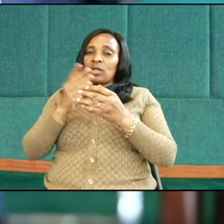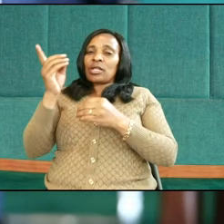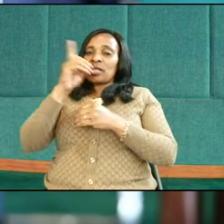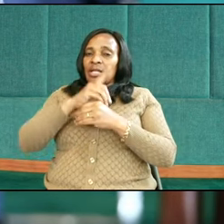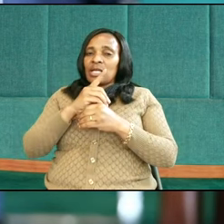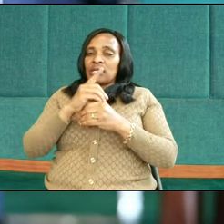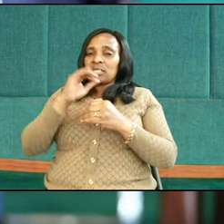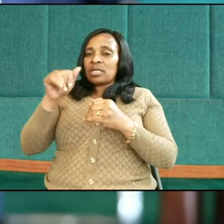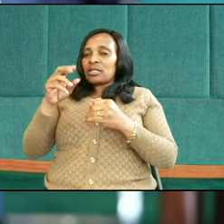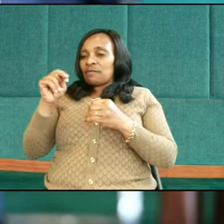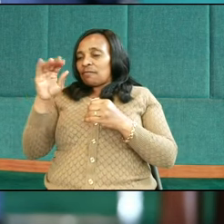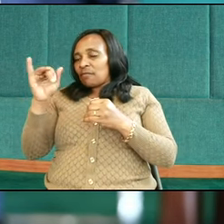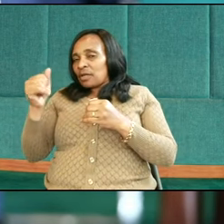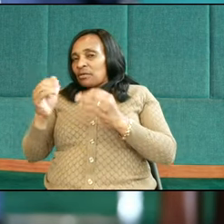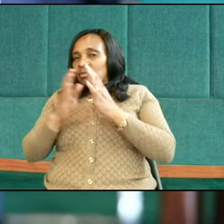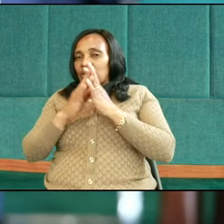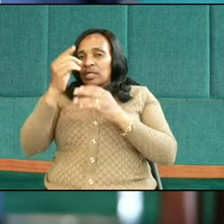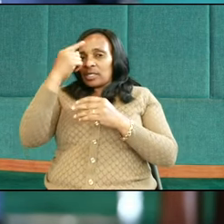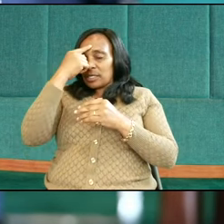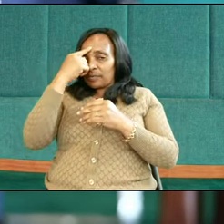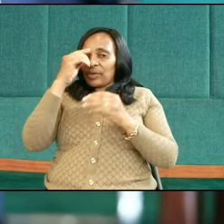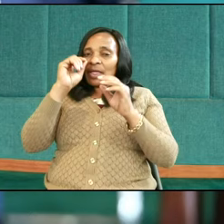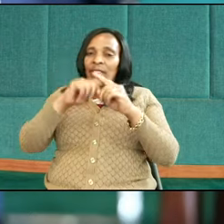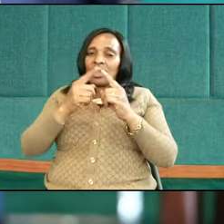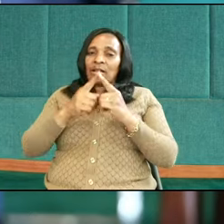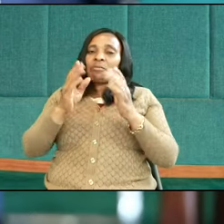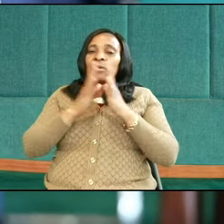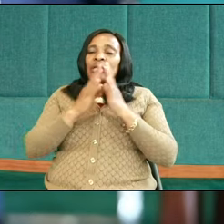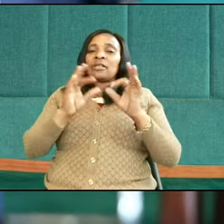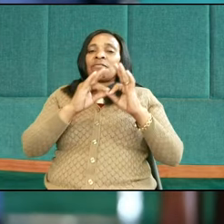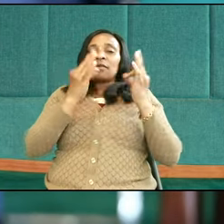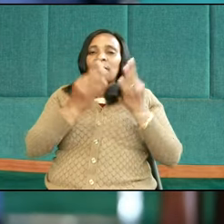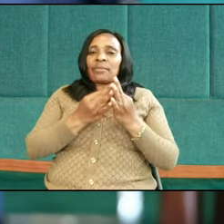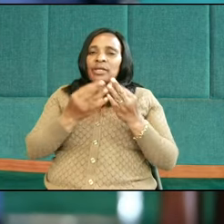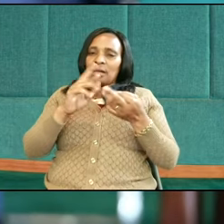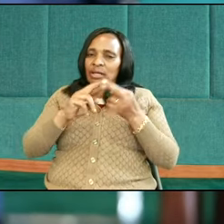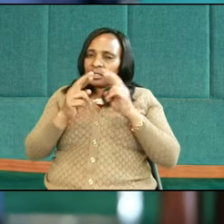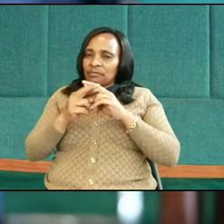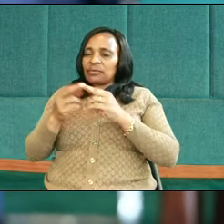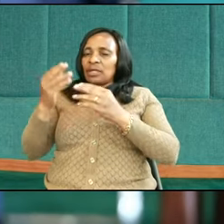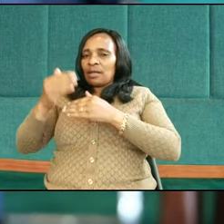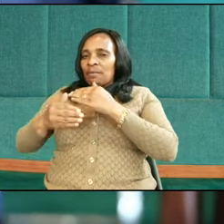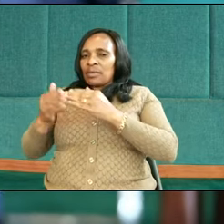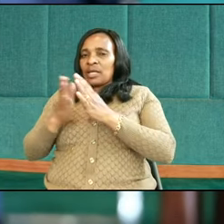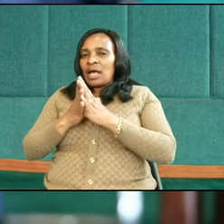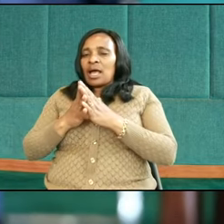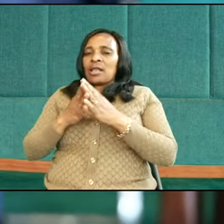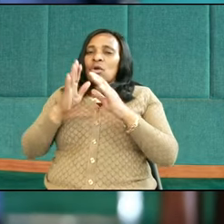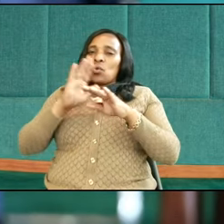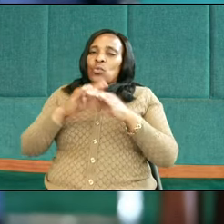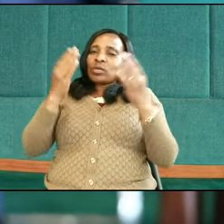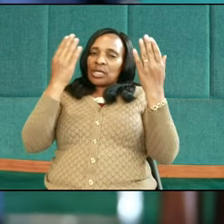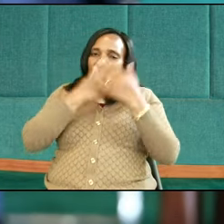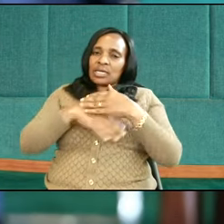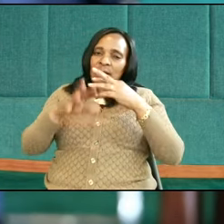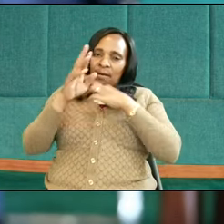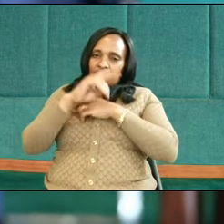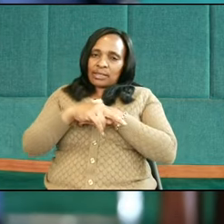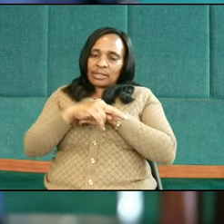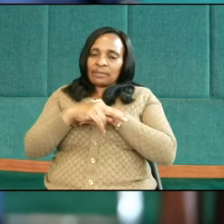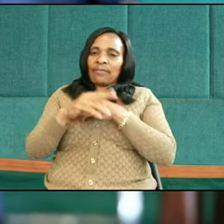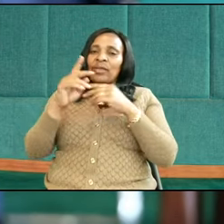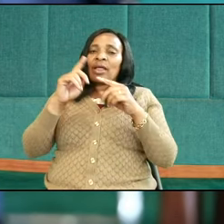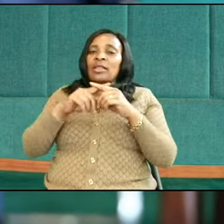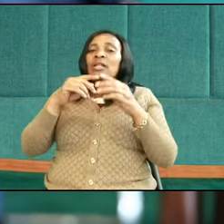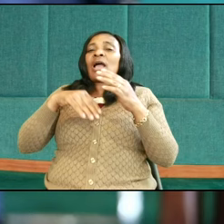Hindi. Then she prayed for the family, for relatives, for neighbors, and for a good night's rest.